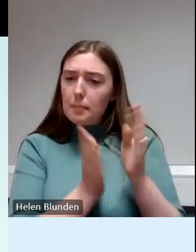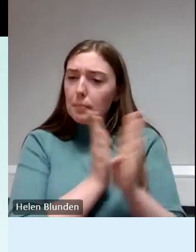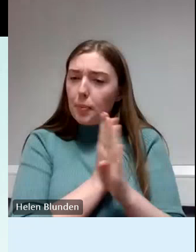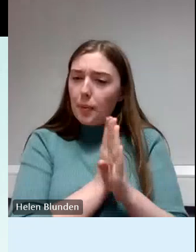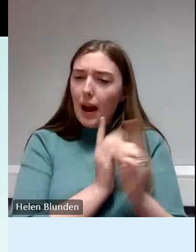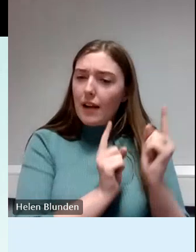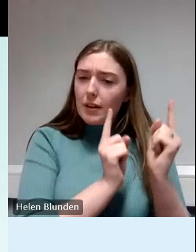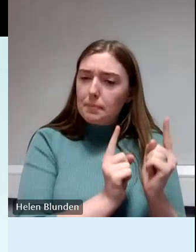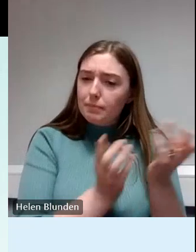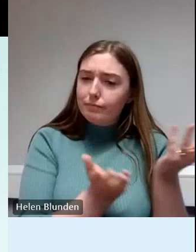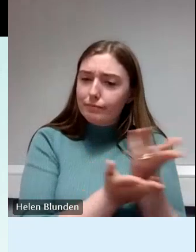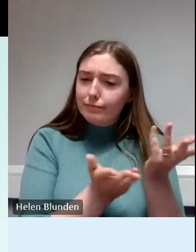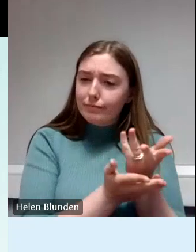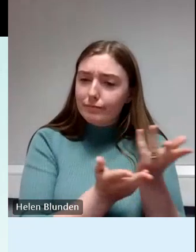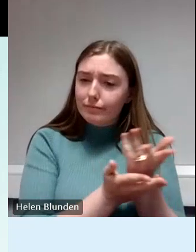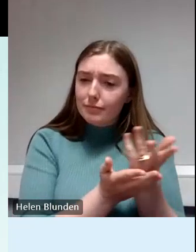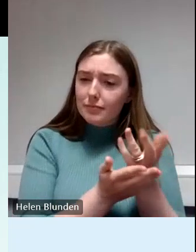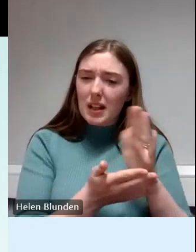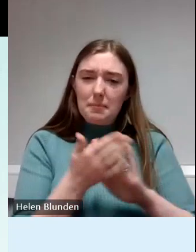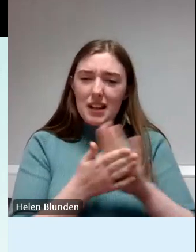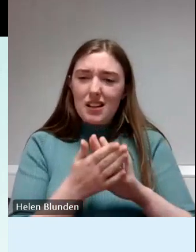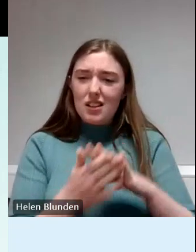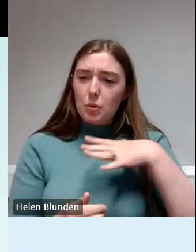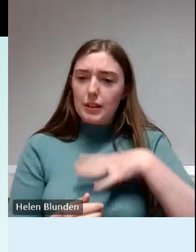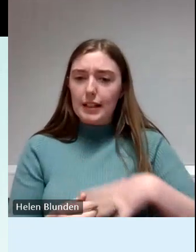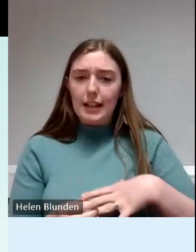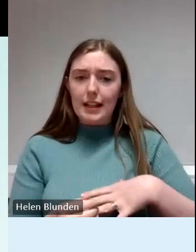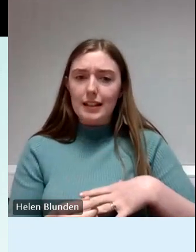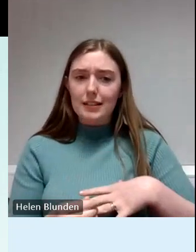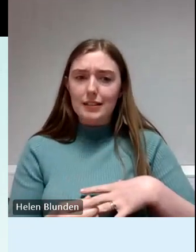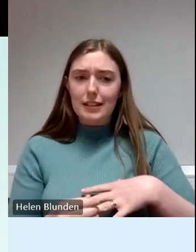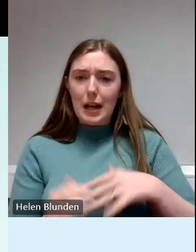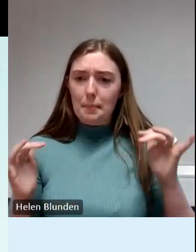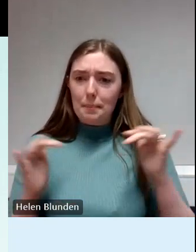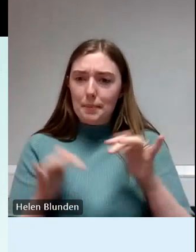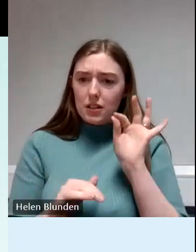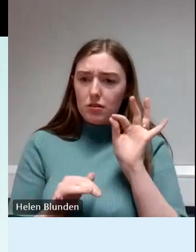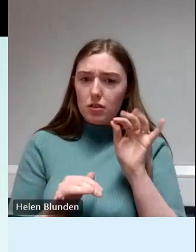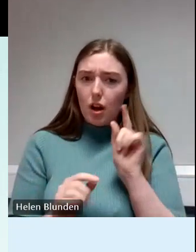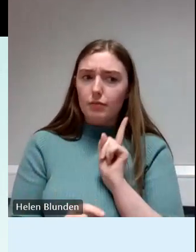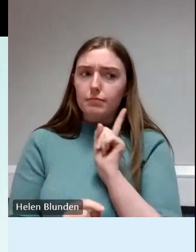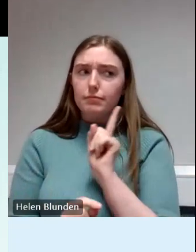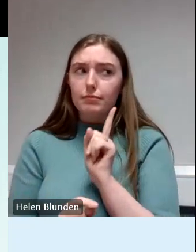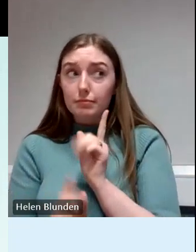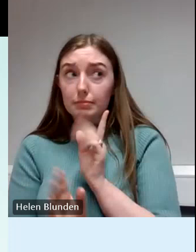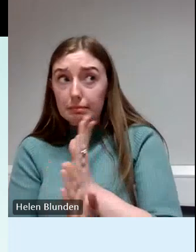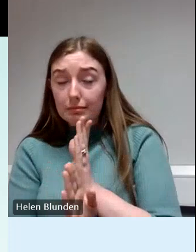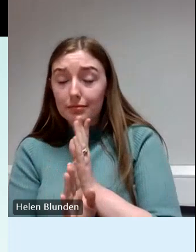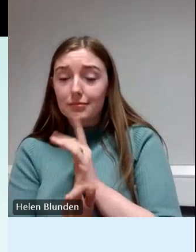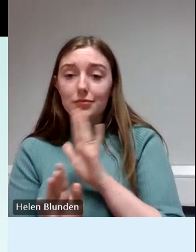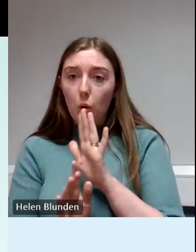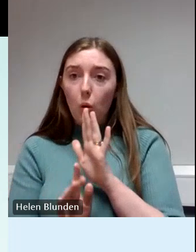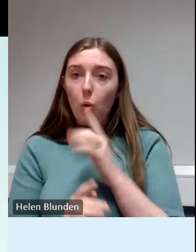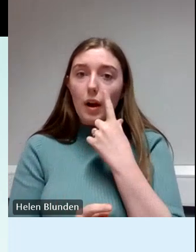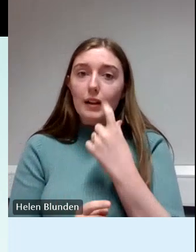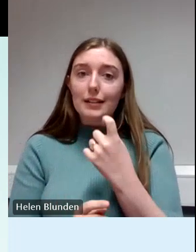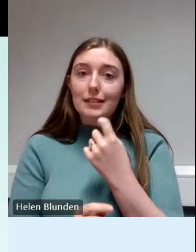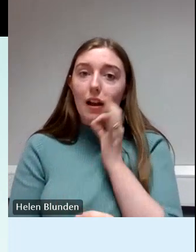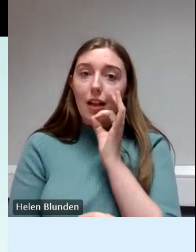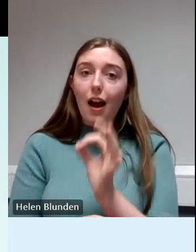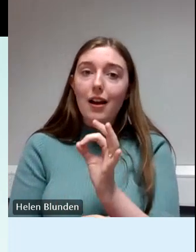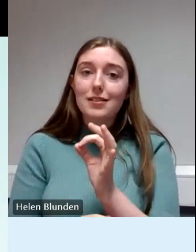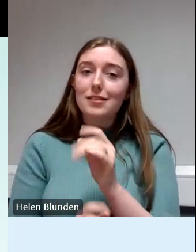wouldn't necessarily want to talk about in the middle of a busy shop. And so, please don't be afraid to request that. I